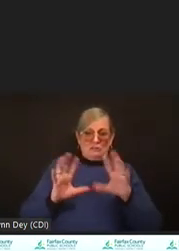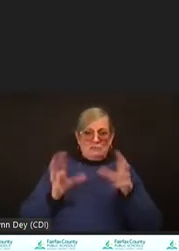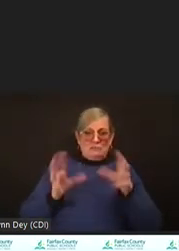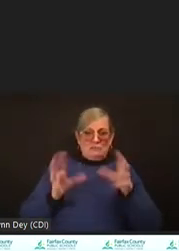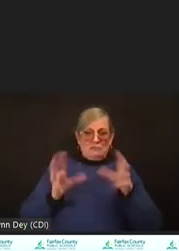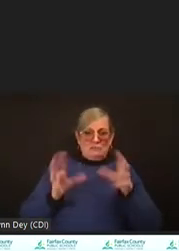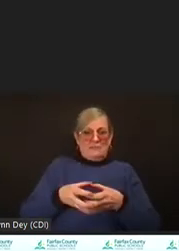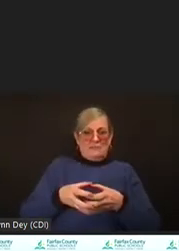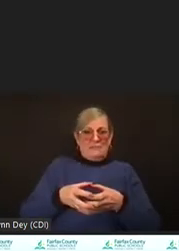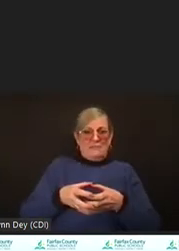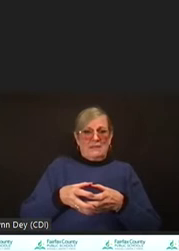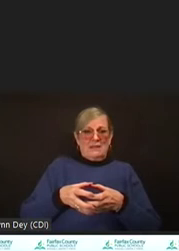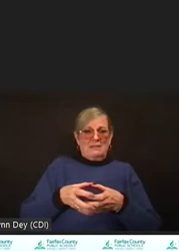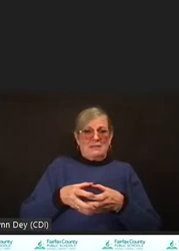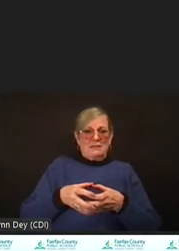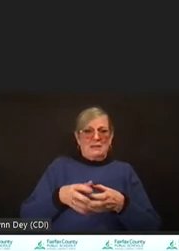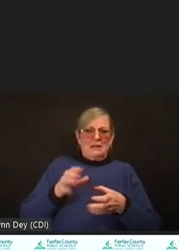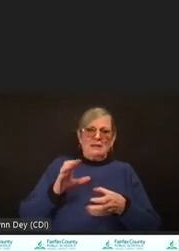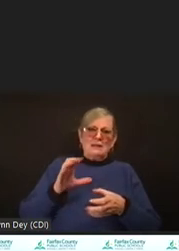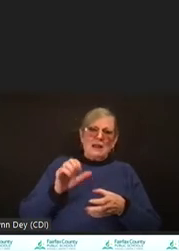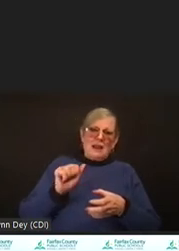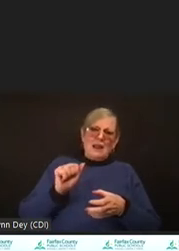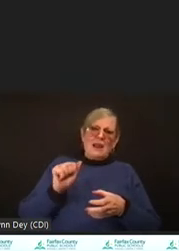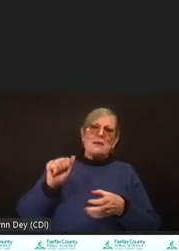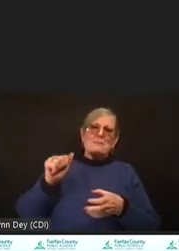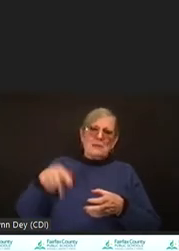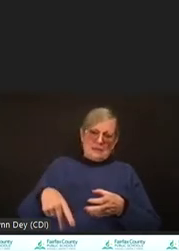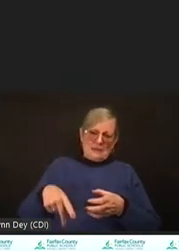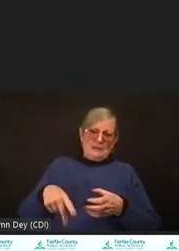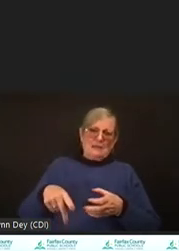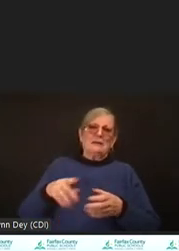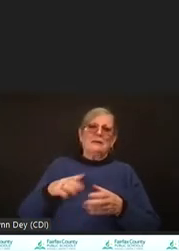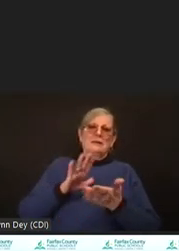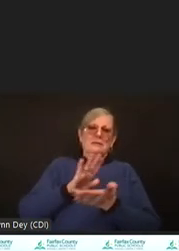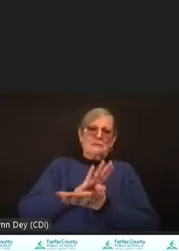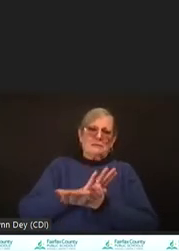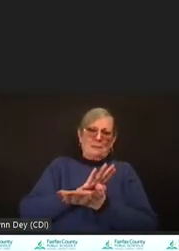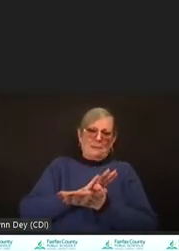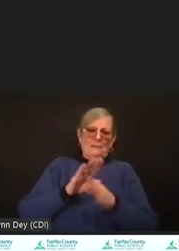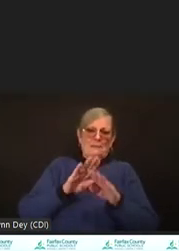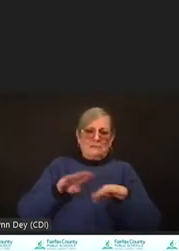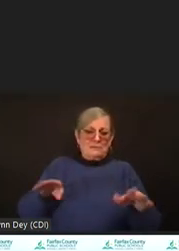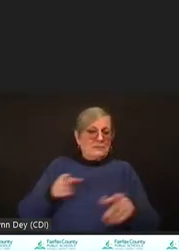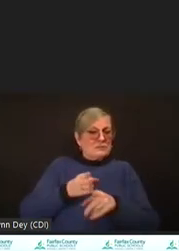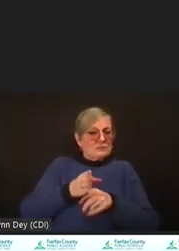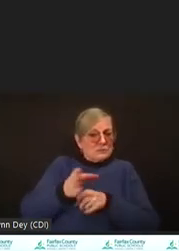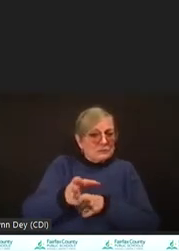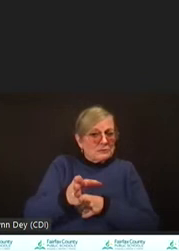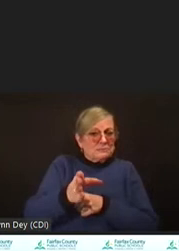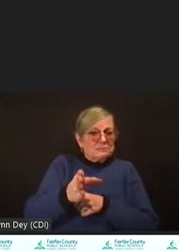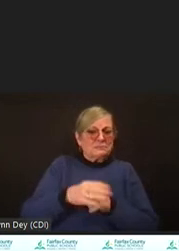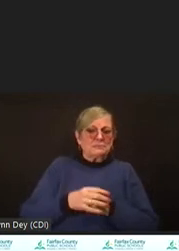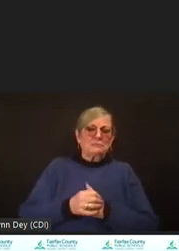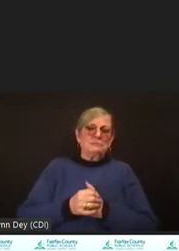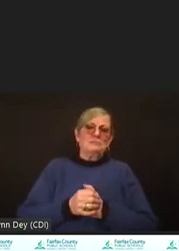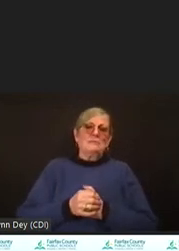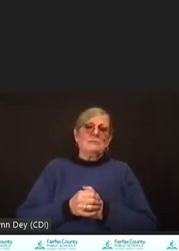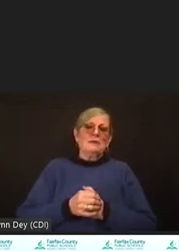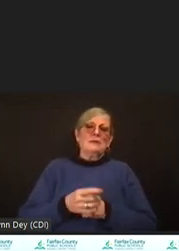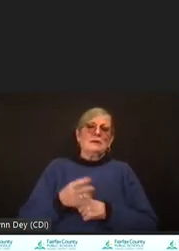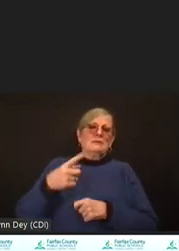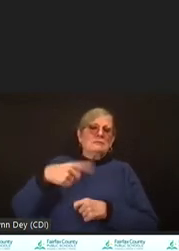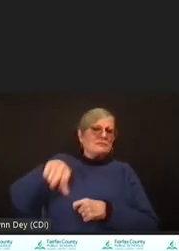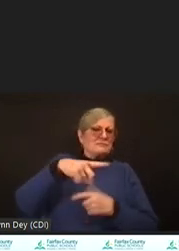health directors recommended to their Virginia superintendents for their localities, and they talked about the importance of